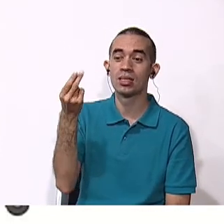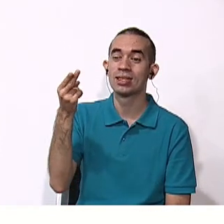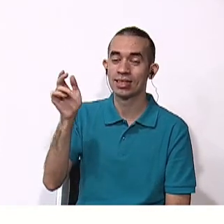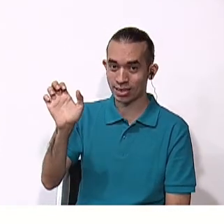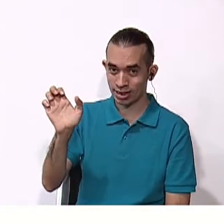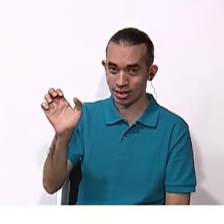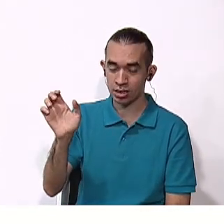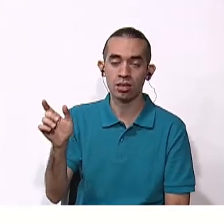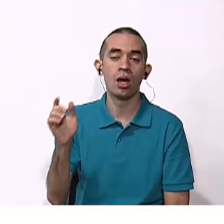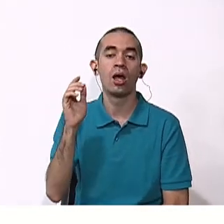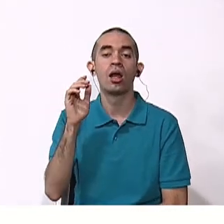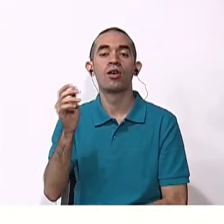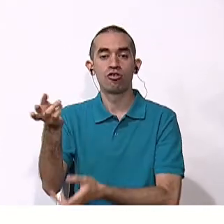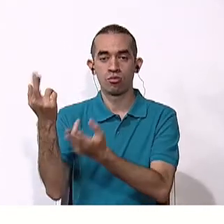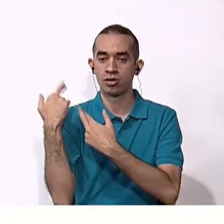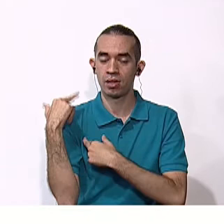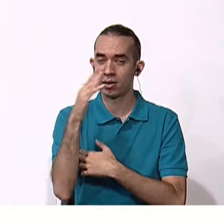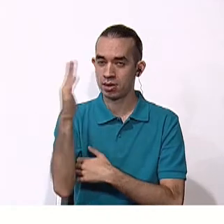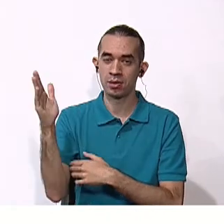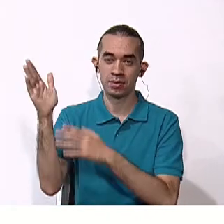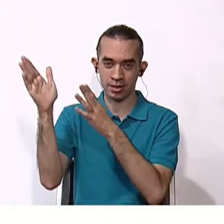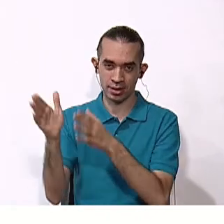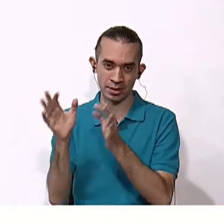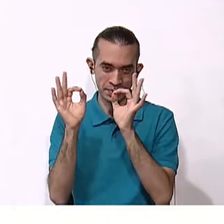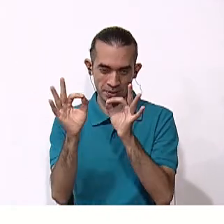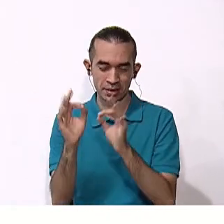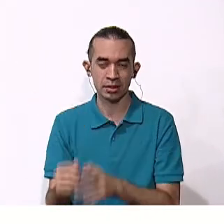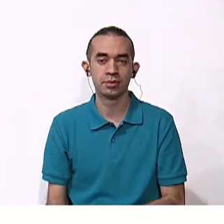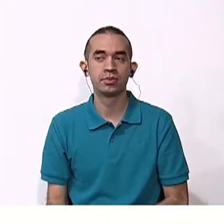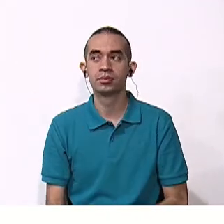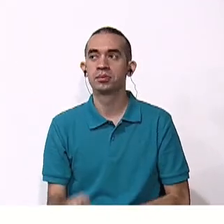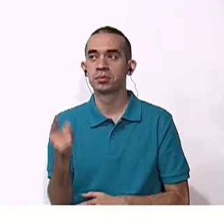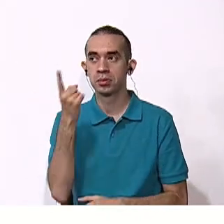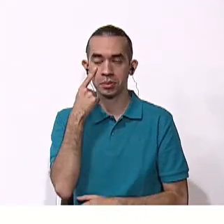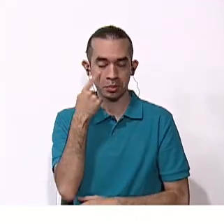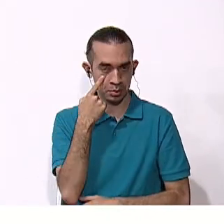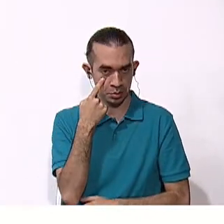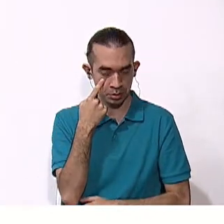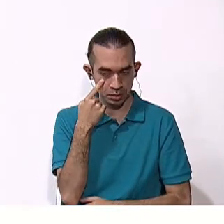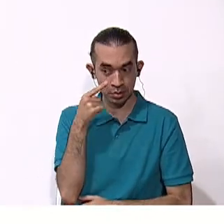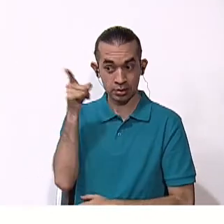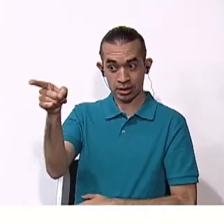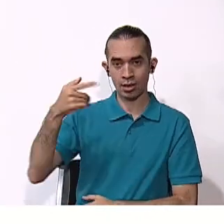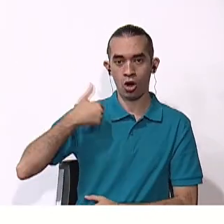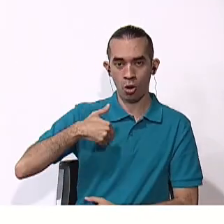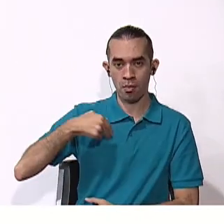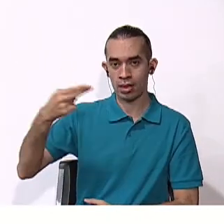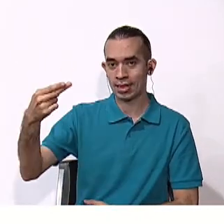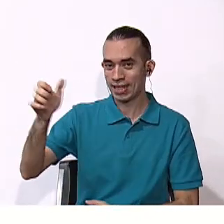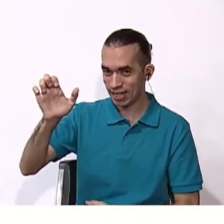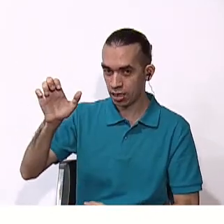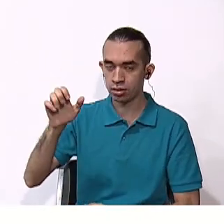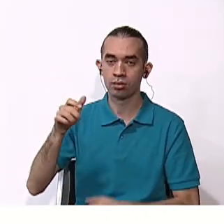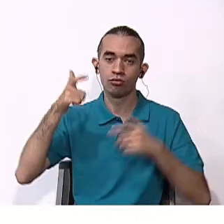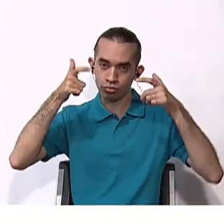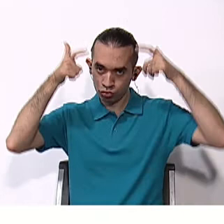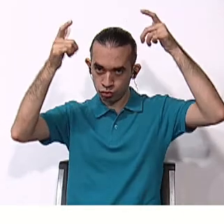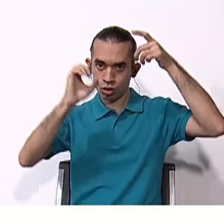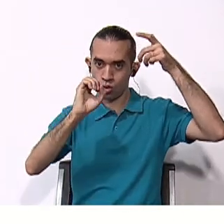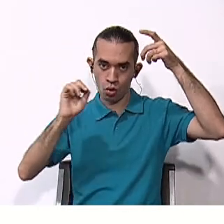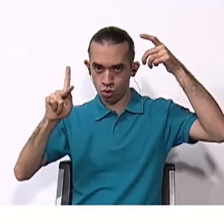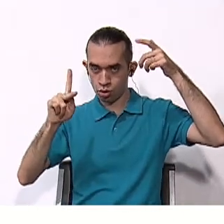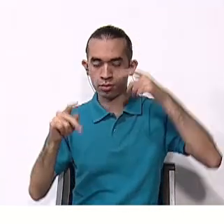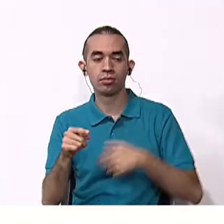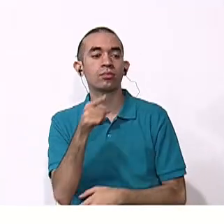the librarian. Very good. Okay, listen. He is the cook.